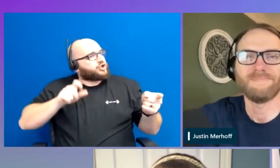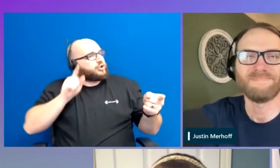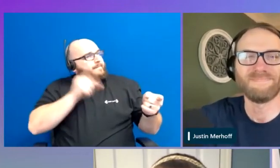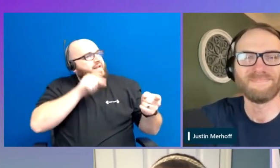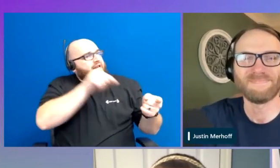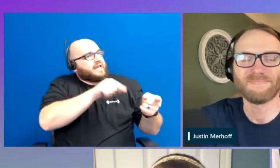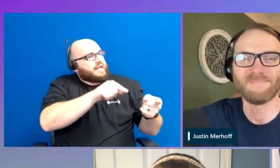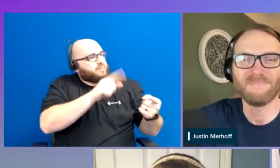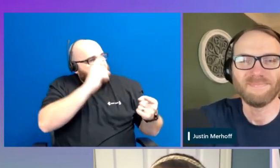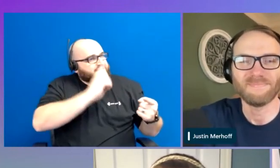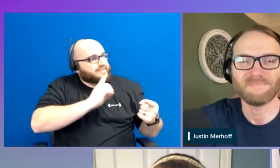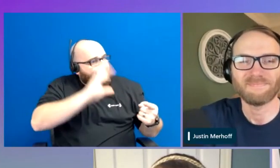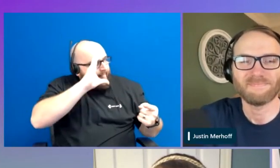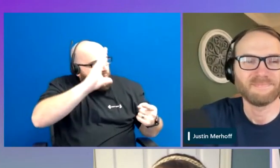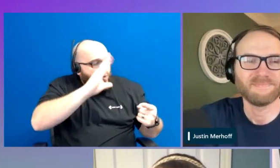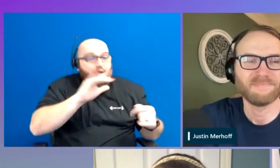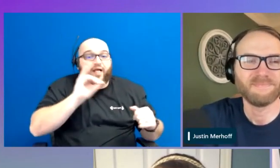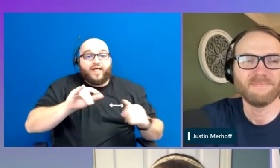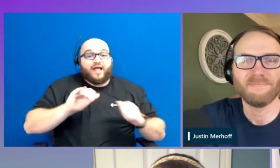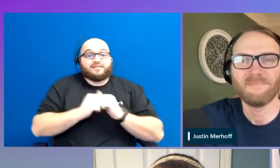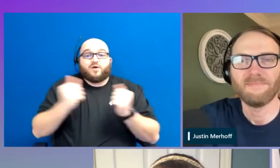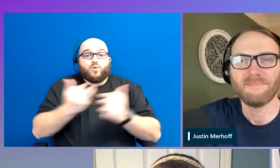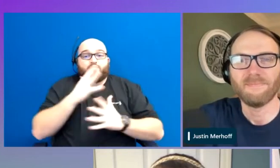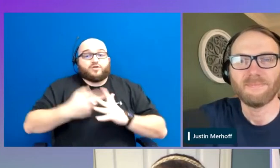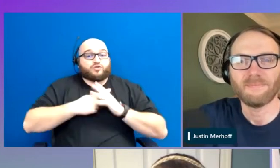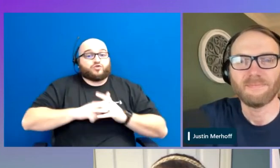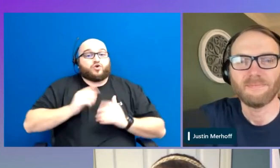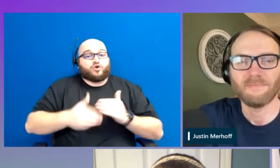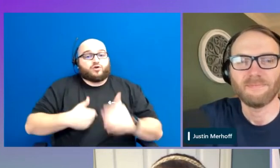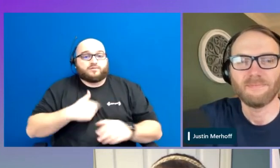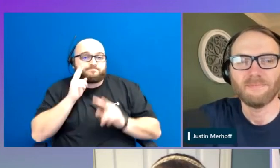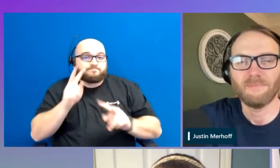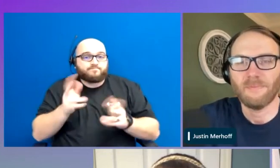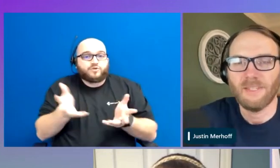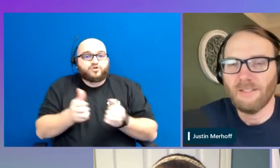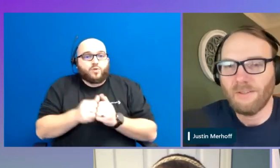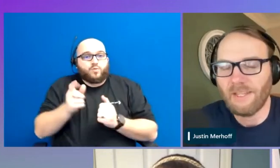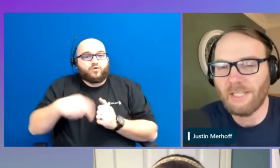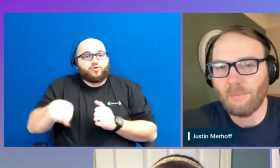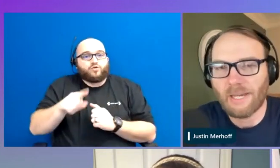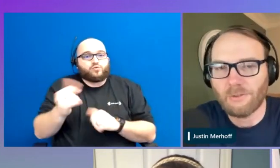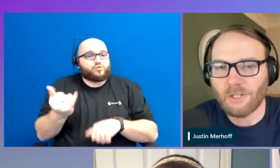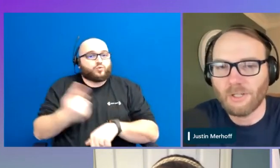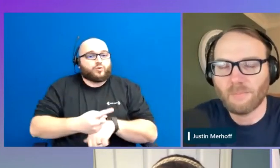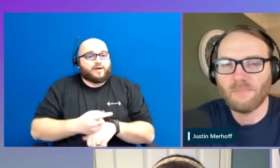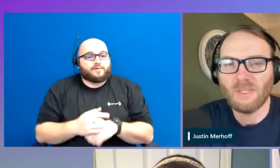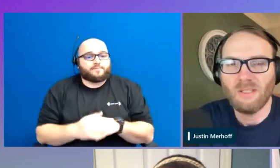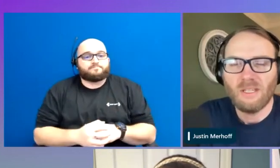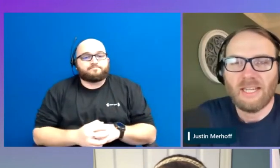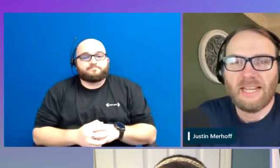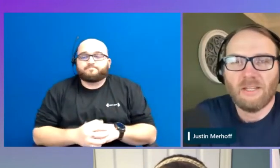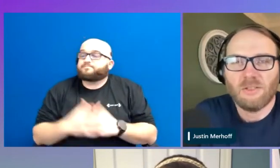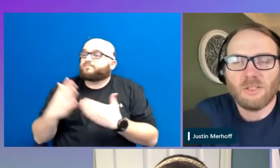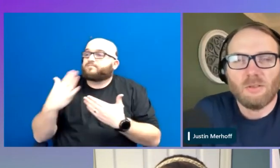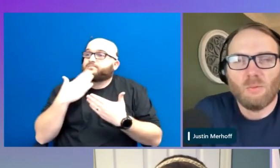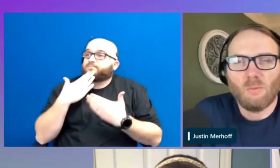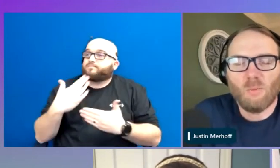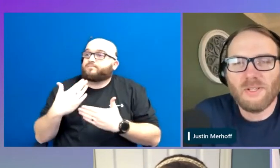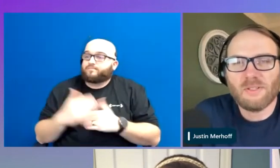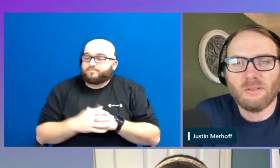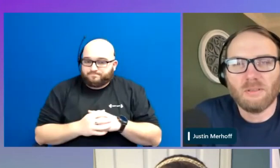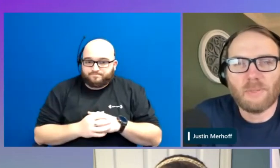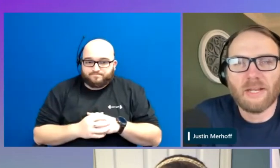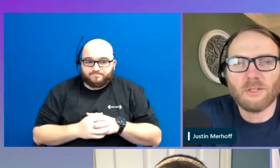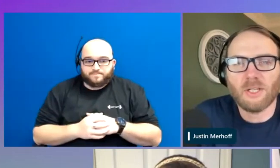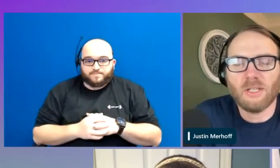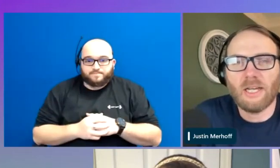kind of where it all started. I'm looking forward to chatting with you all today. Thank you, Patrick. And